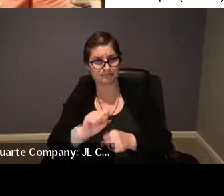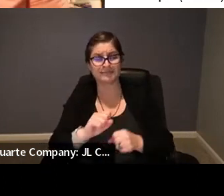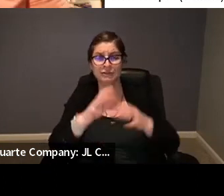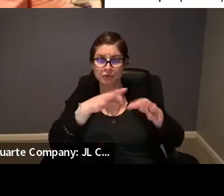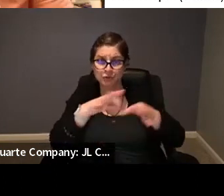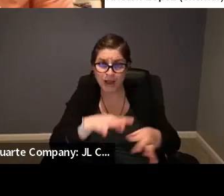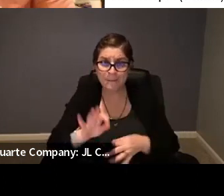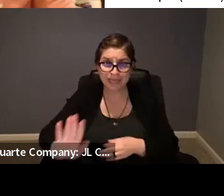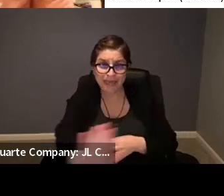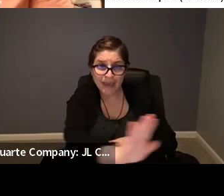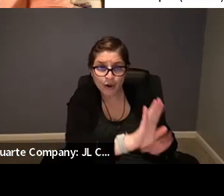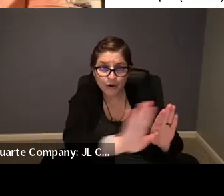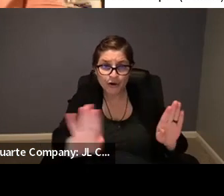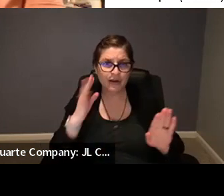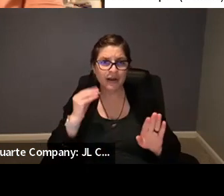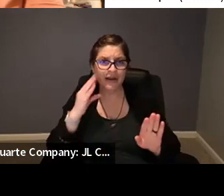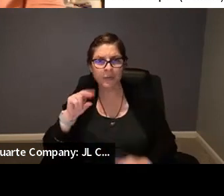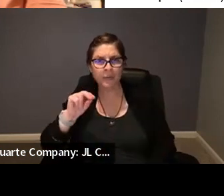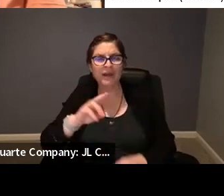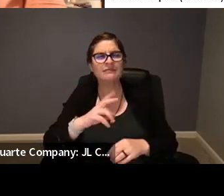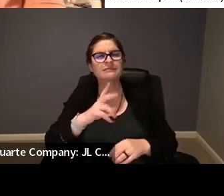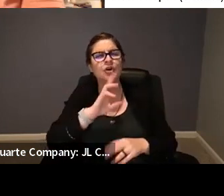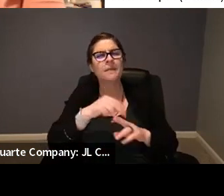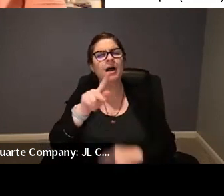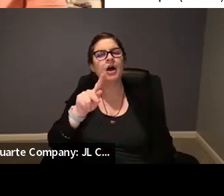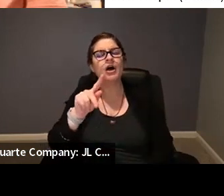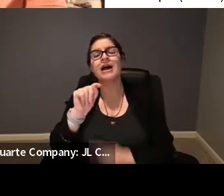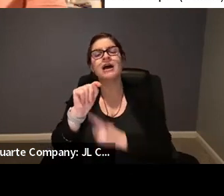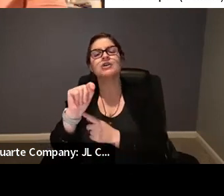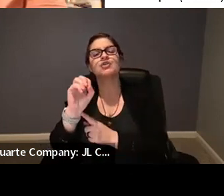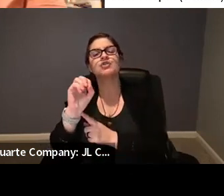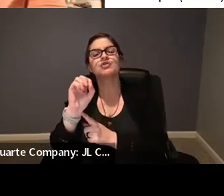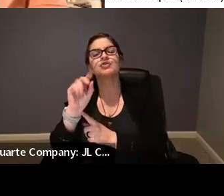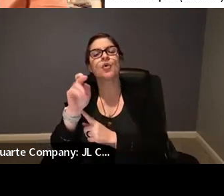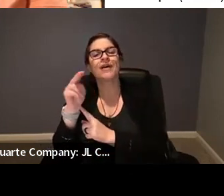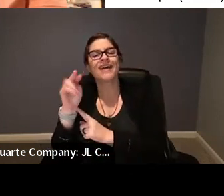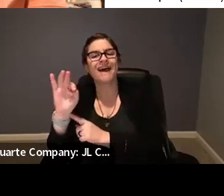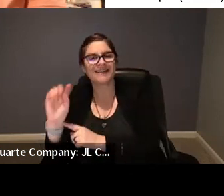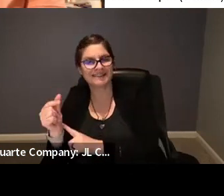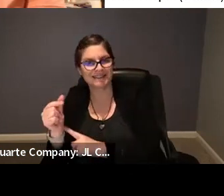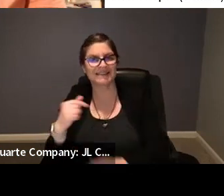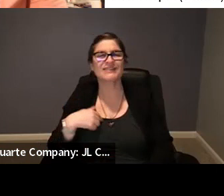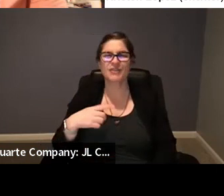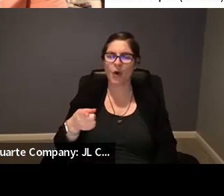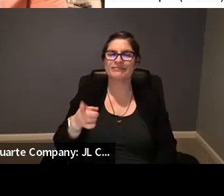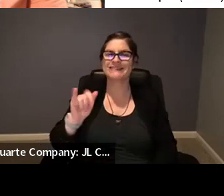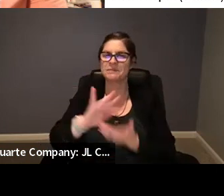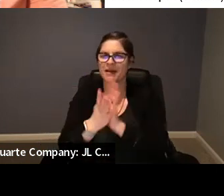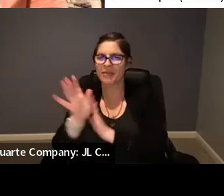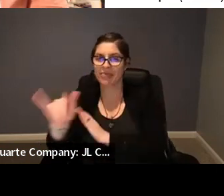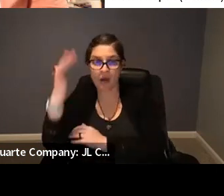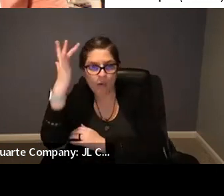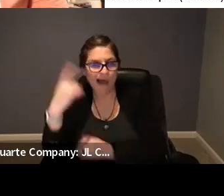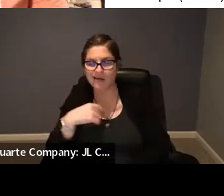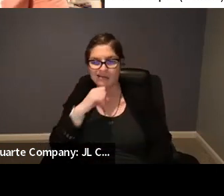folks are having. And so when you talk about tokenizing, I think like the term mental health and taking care of your well-being has been completely tokenized because we haven't taken the